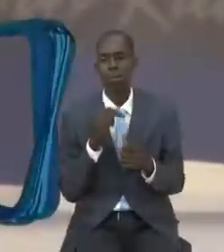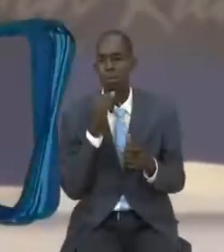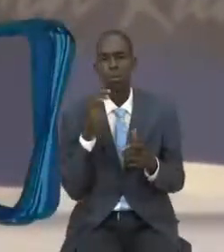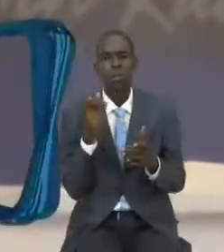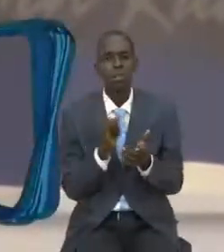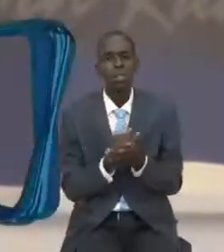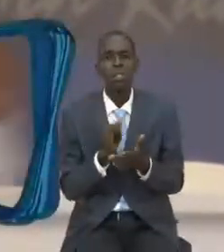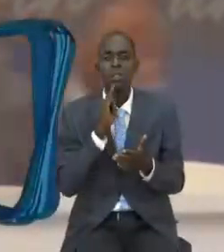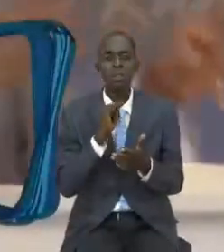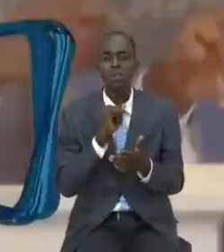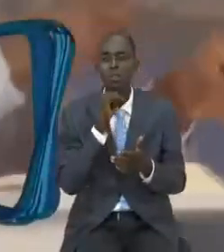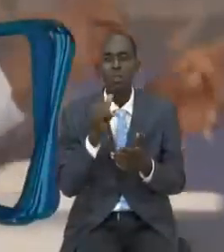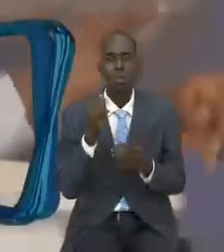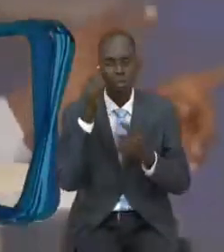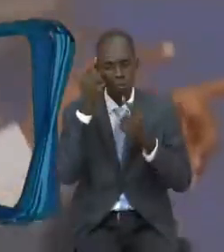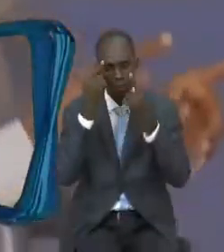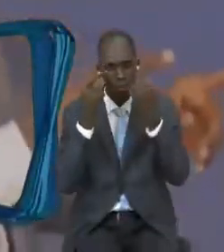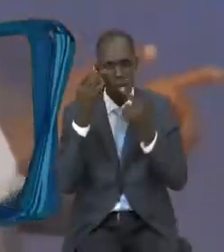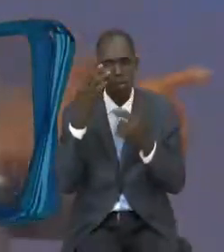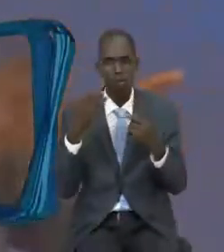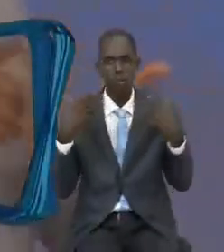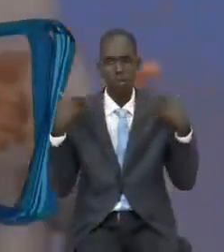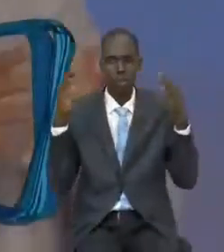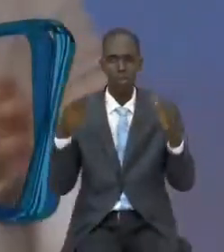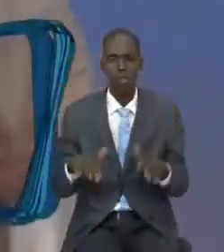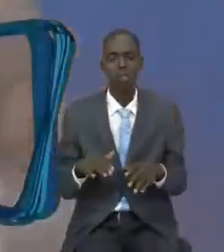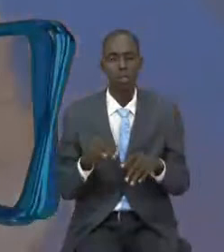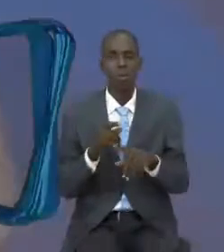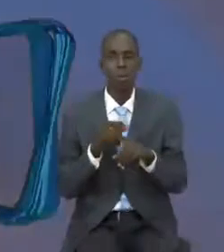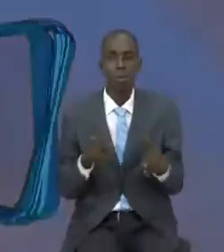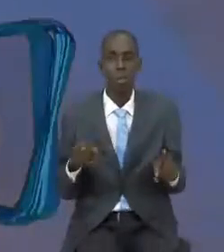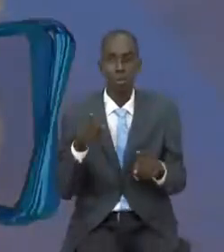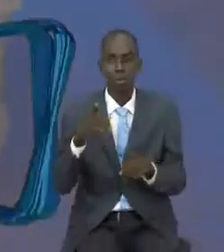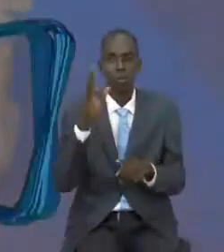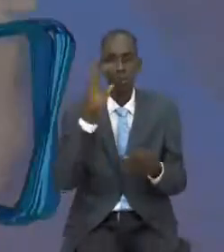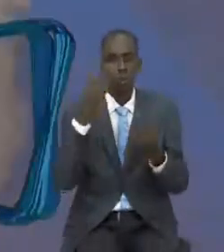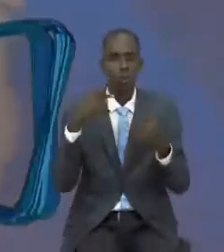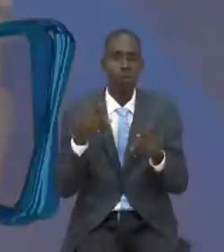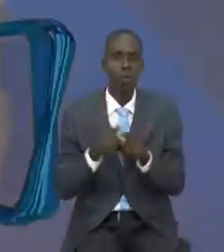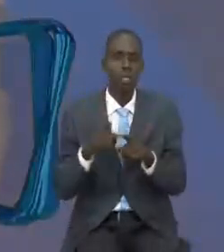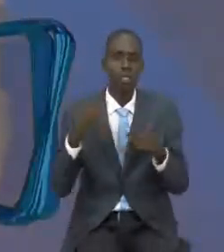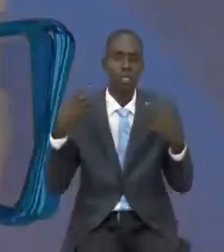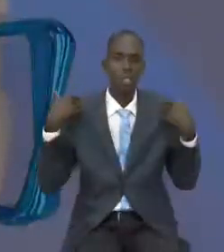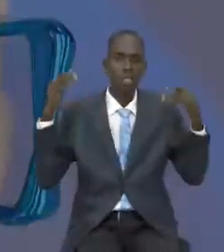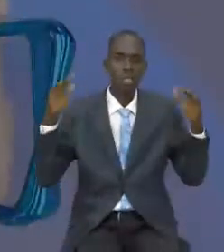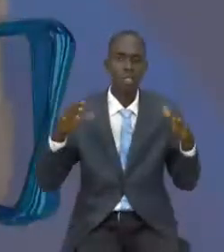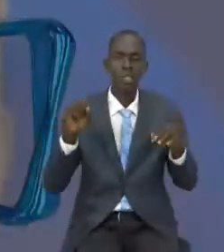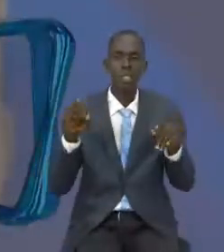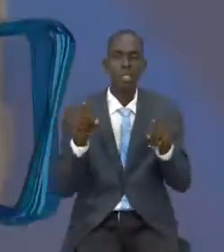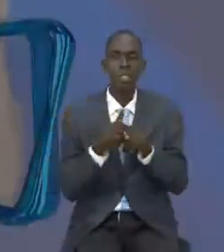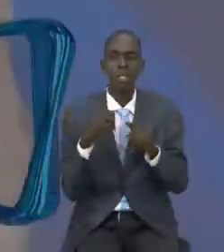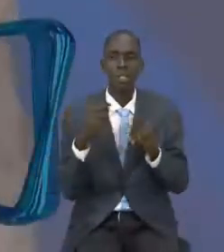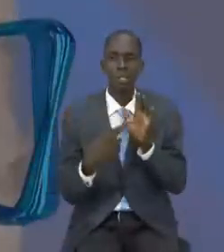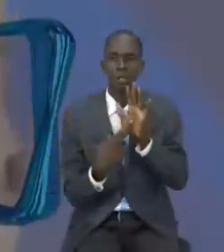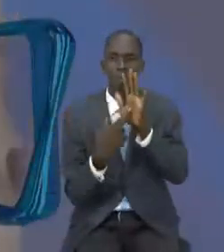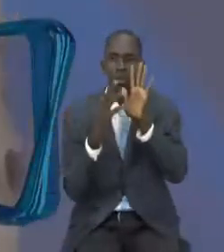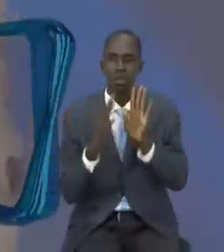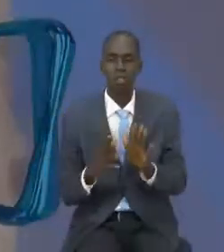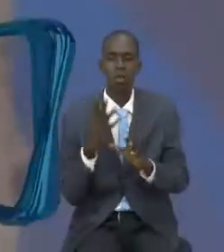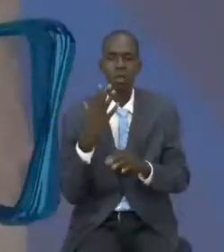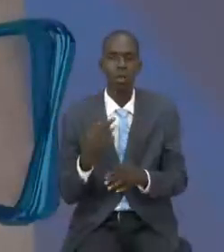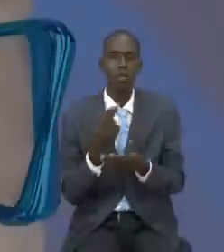between them and God. But you come like the angels, like the ambassadors of holiness, and you